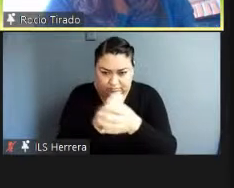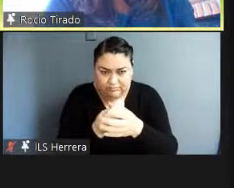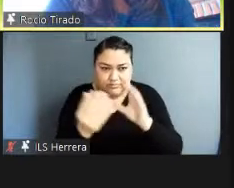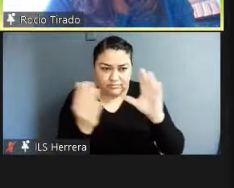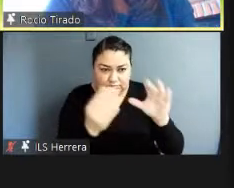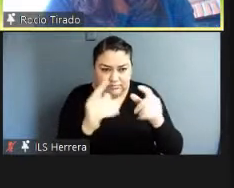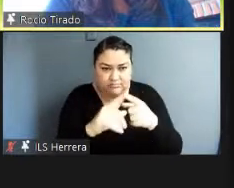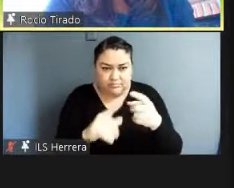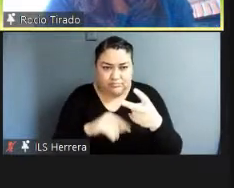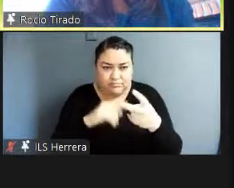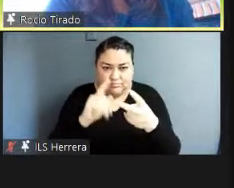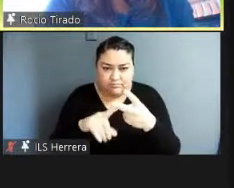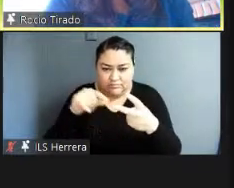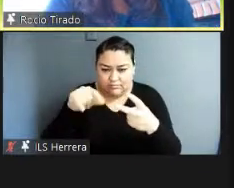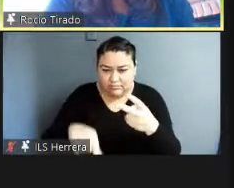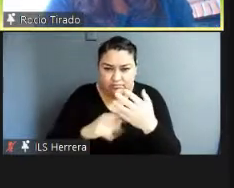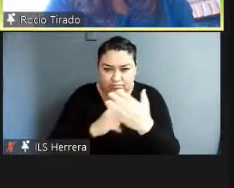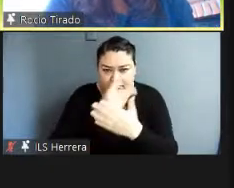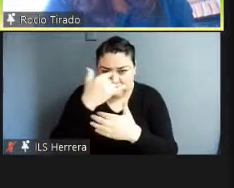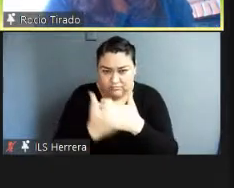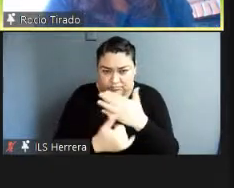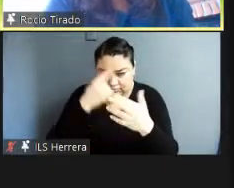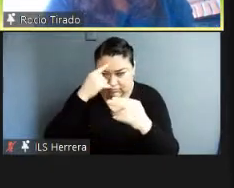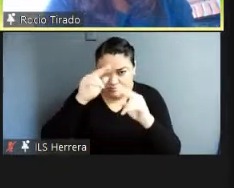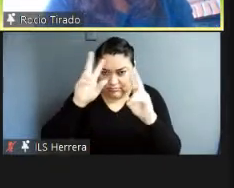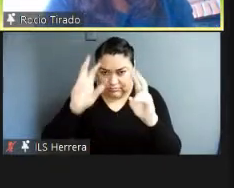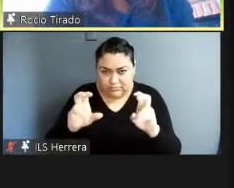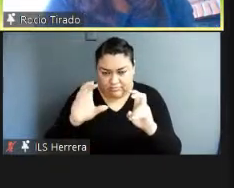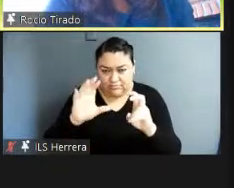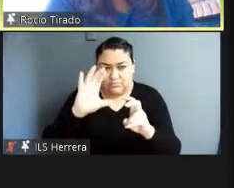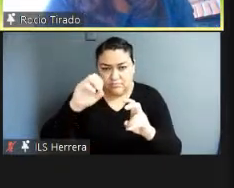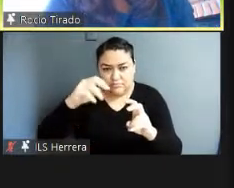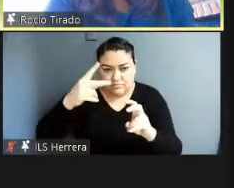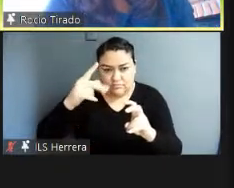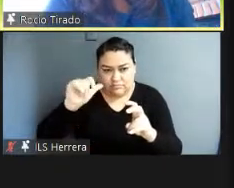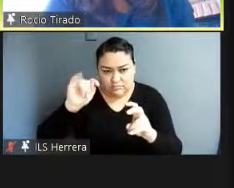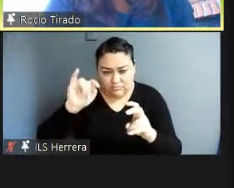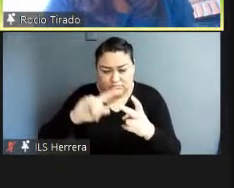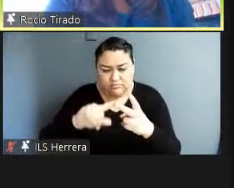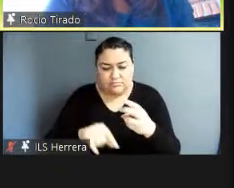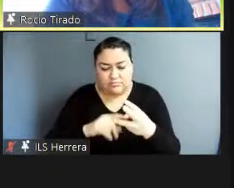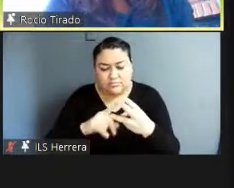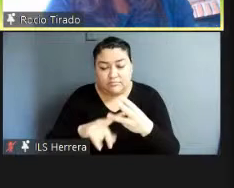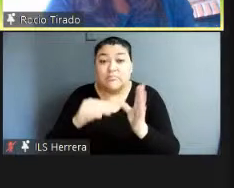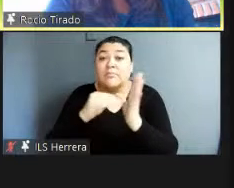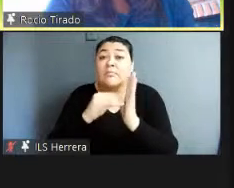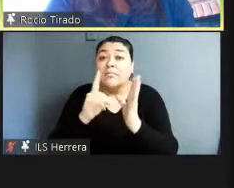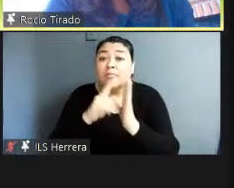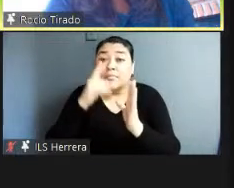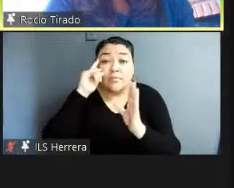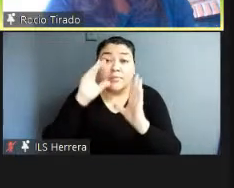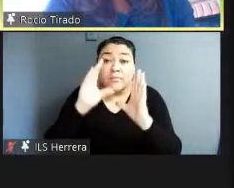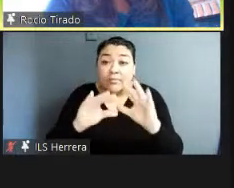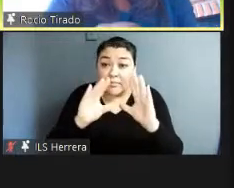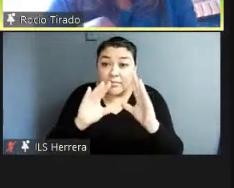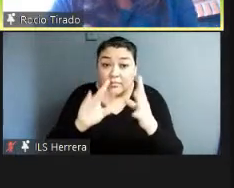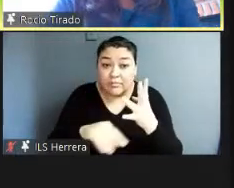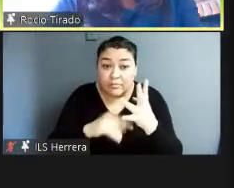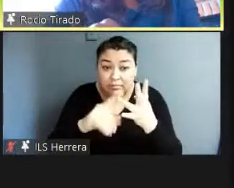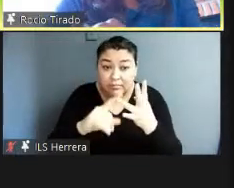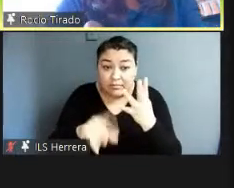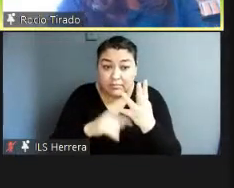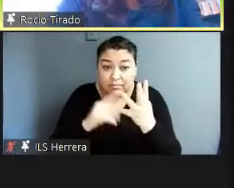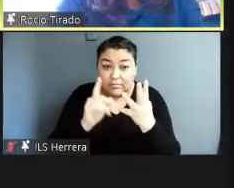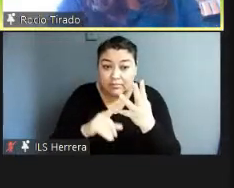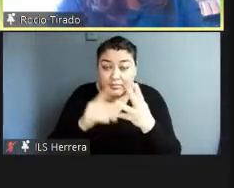all, course for teachers, academic programs that are linked to competencies, using competency-based